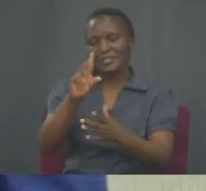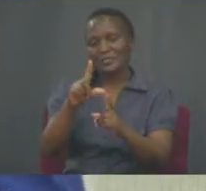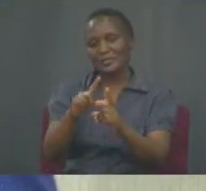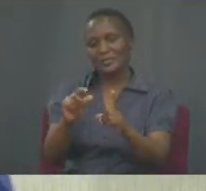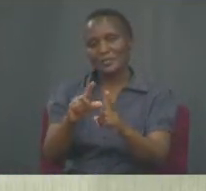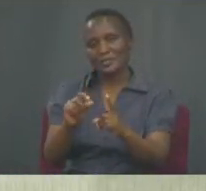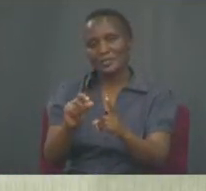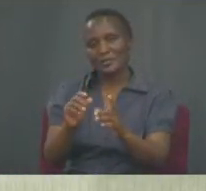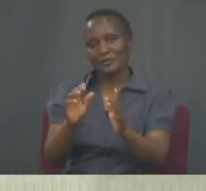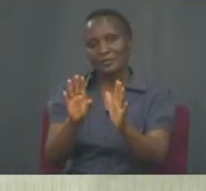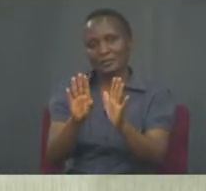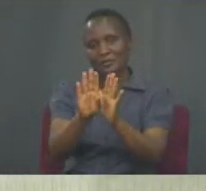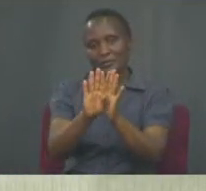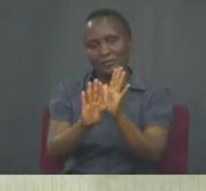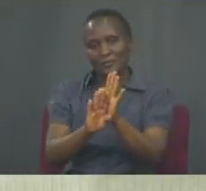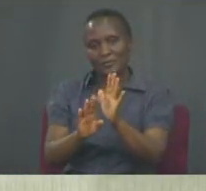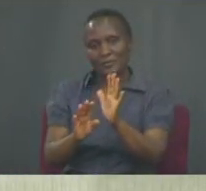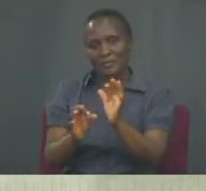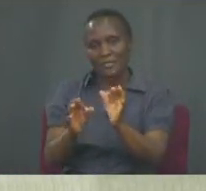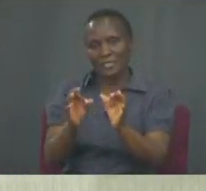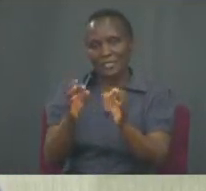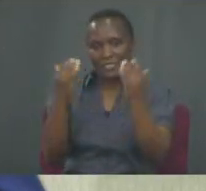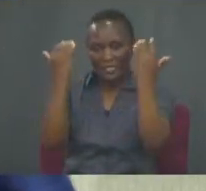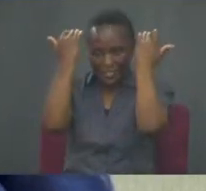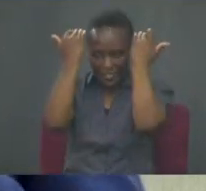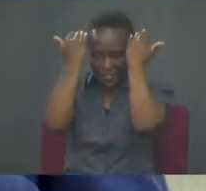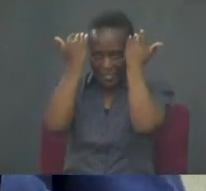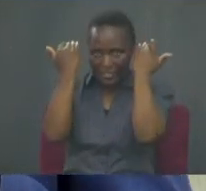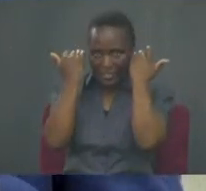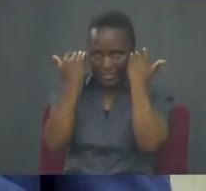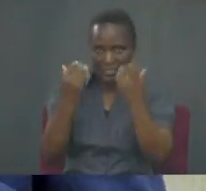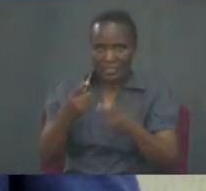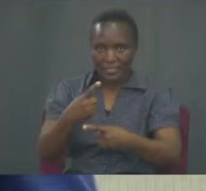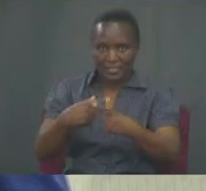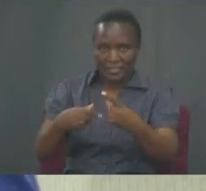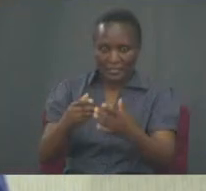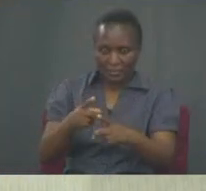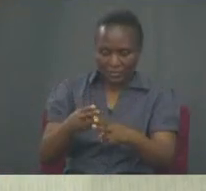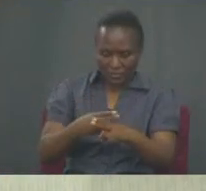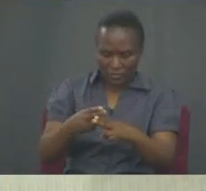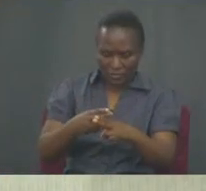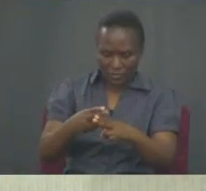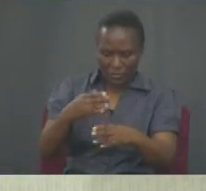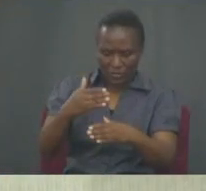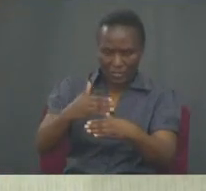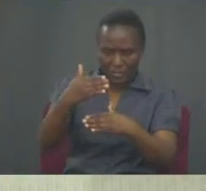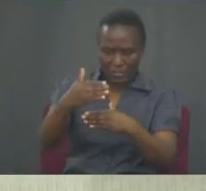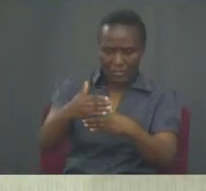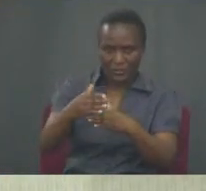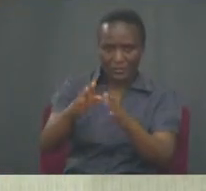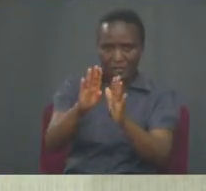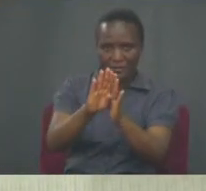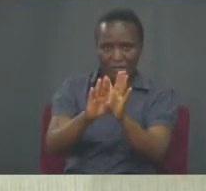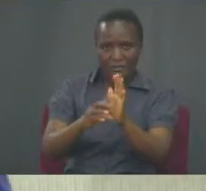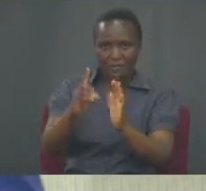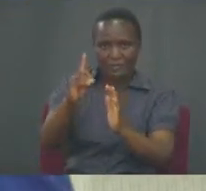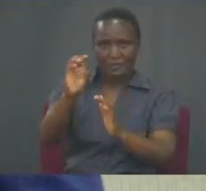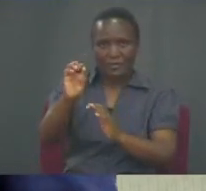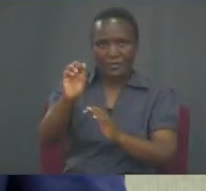The book of Judges comes soon after the book of Deuteronomy.